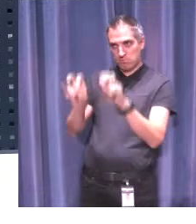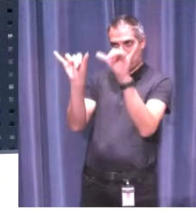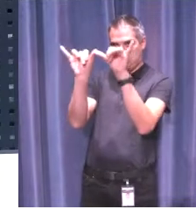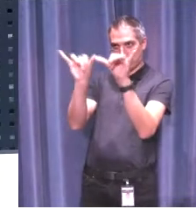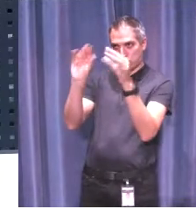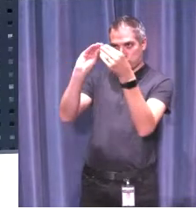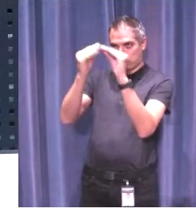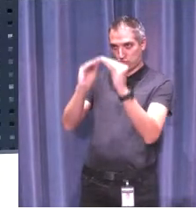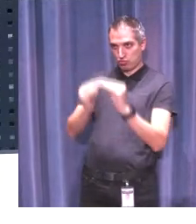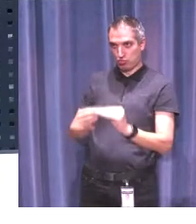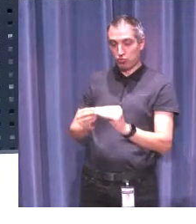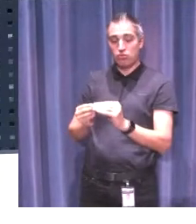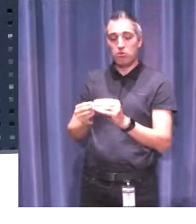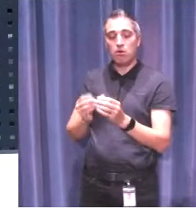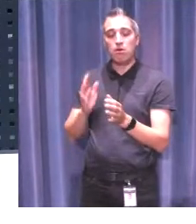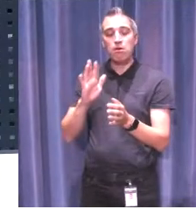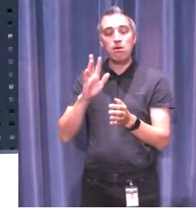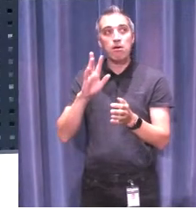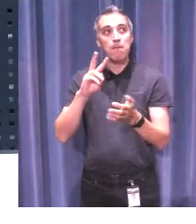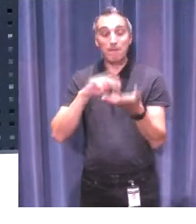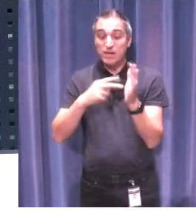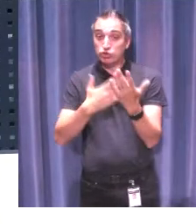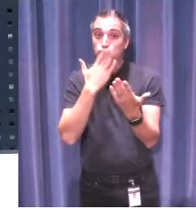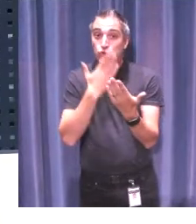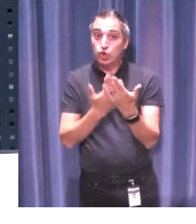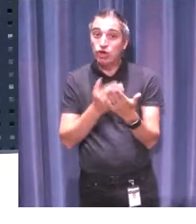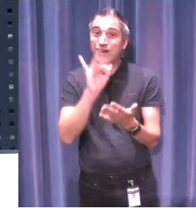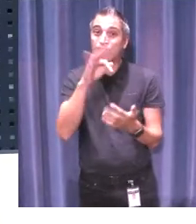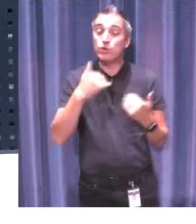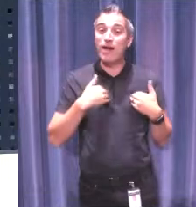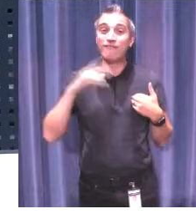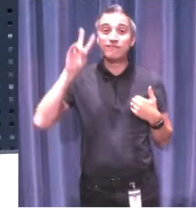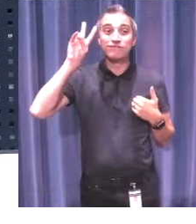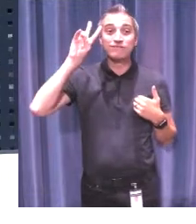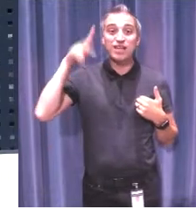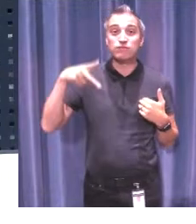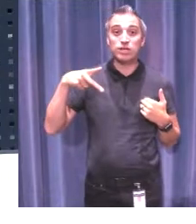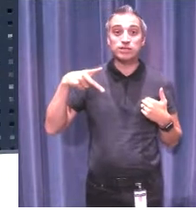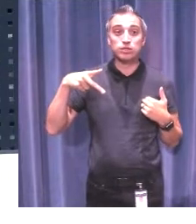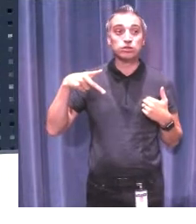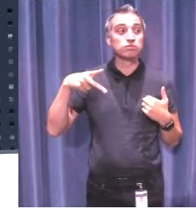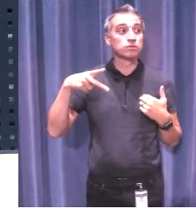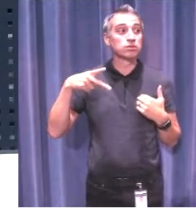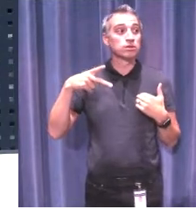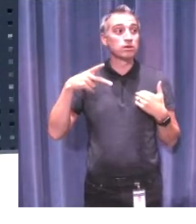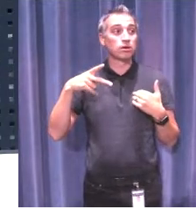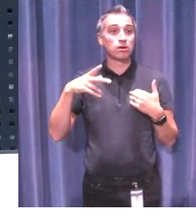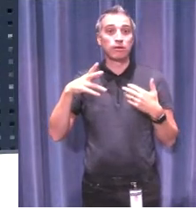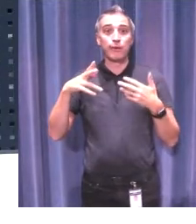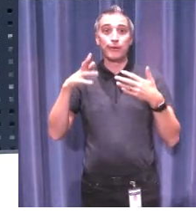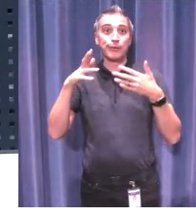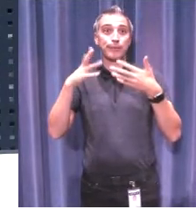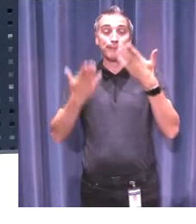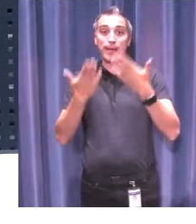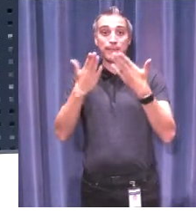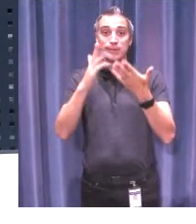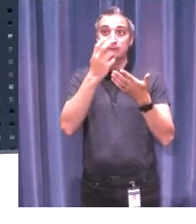It's a good thing if you have a vice president who goes forth and becomes a president